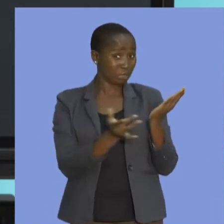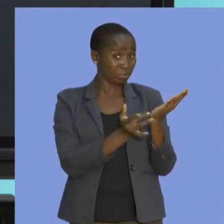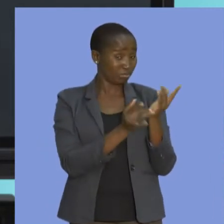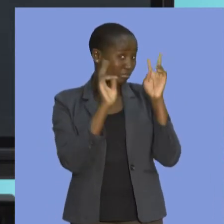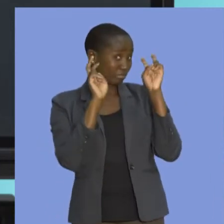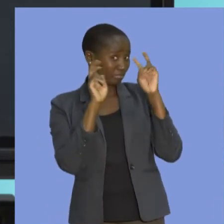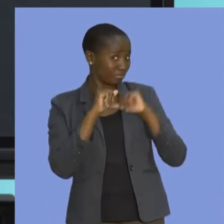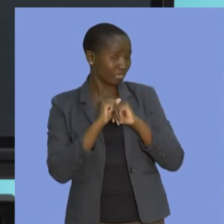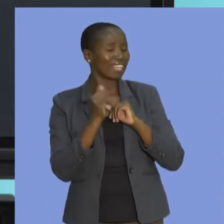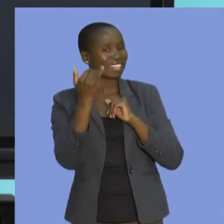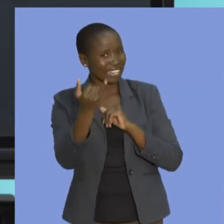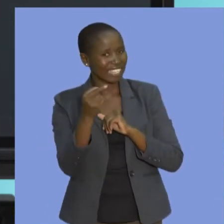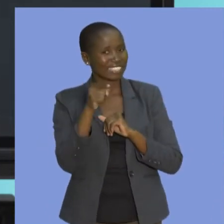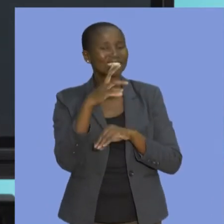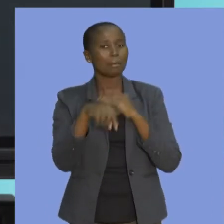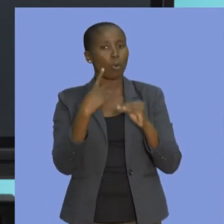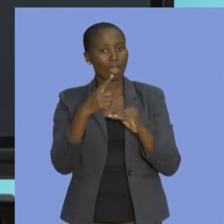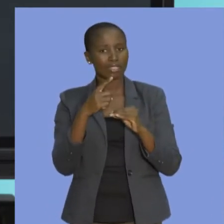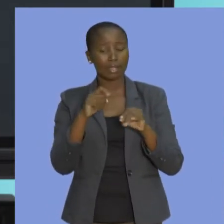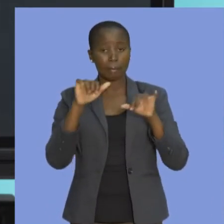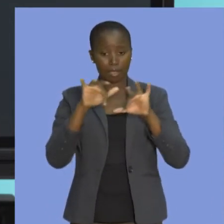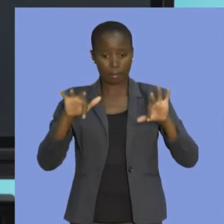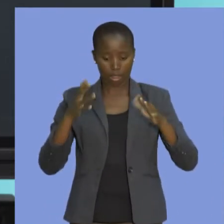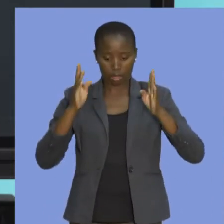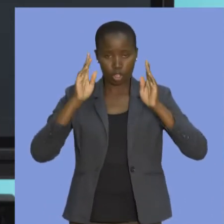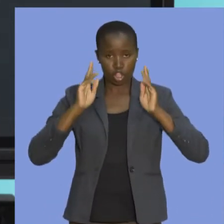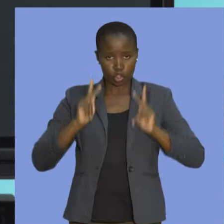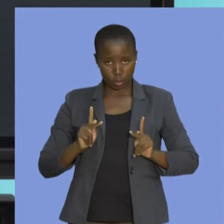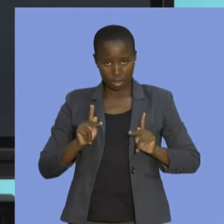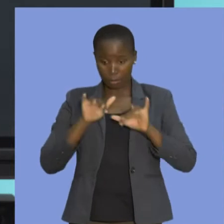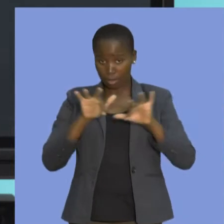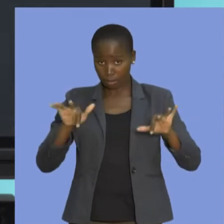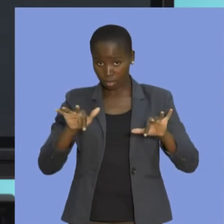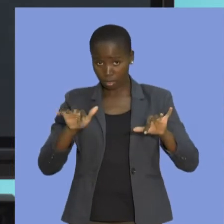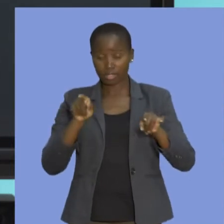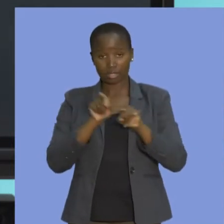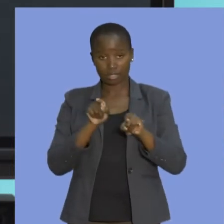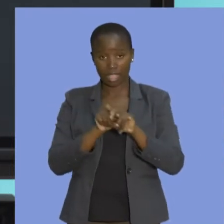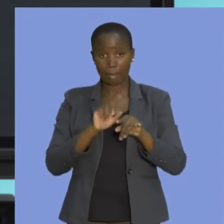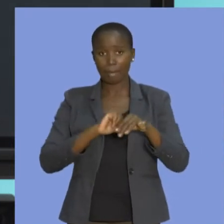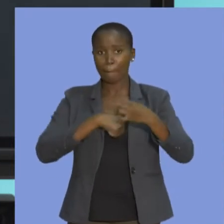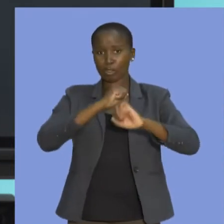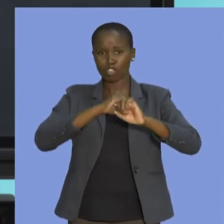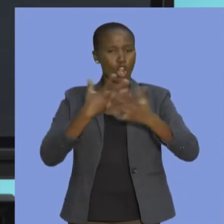the collaboration of human, us, and machines, okay? And